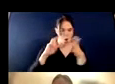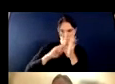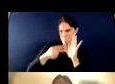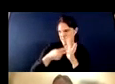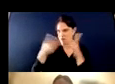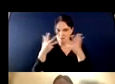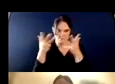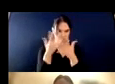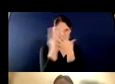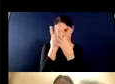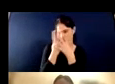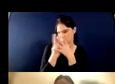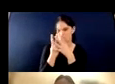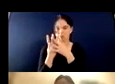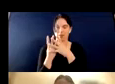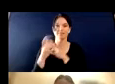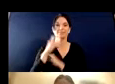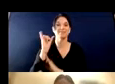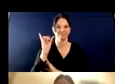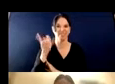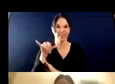sound.